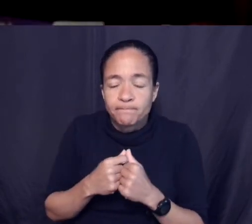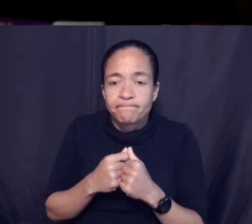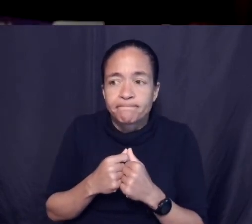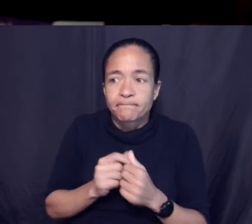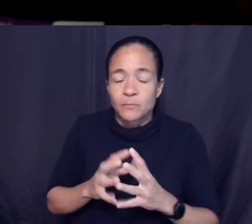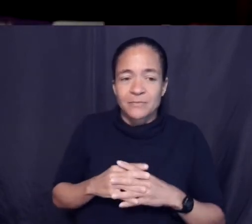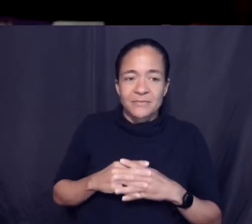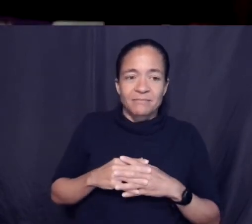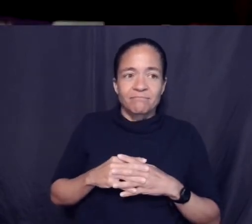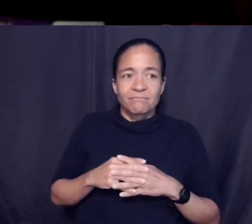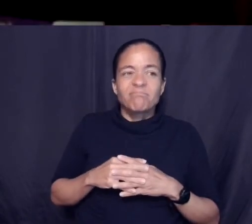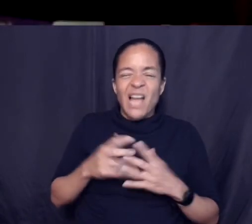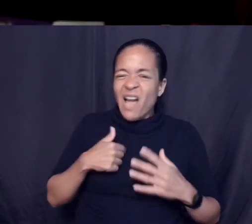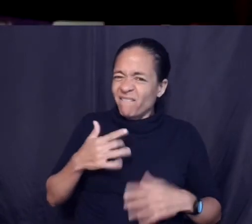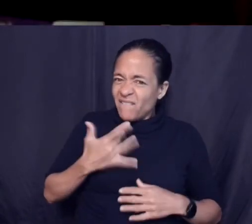guilt.